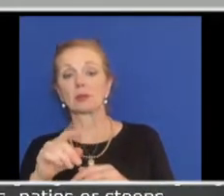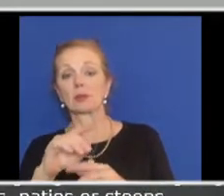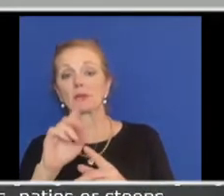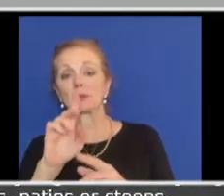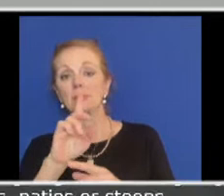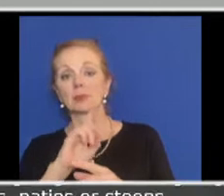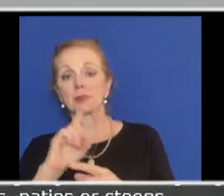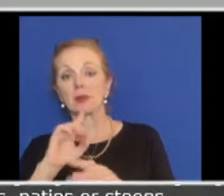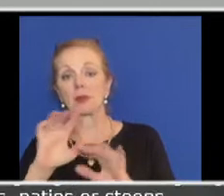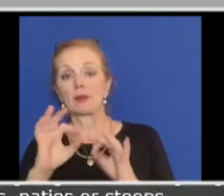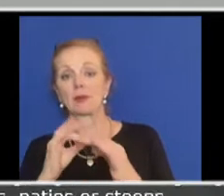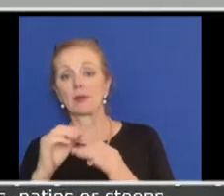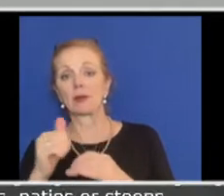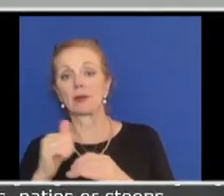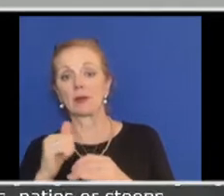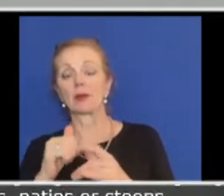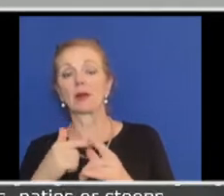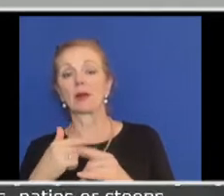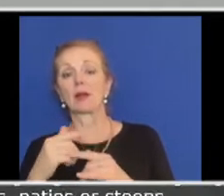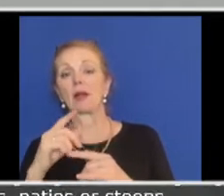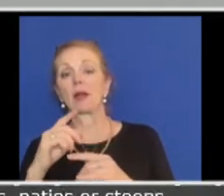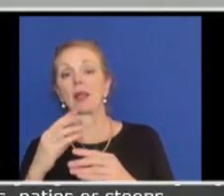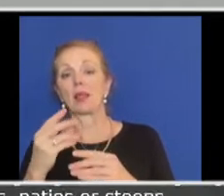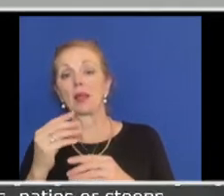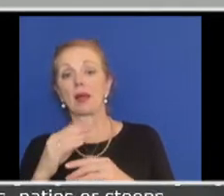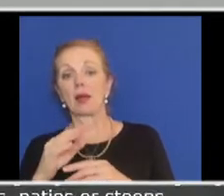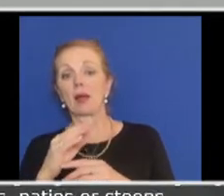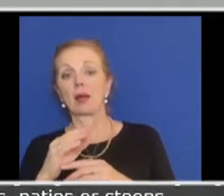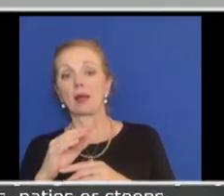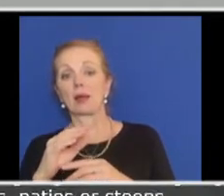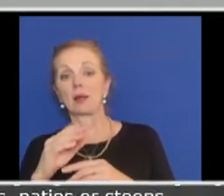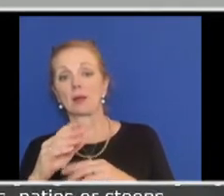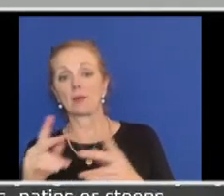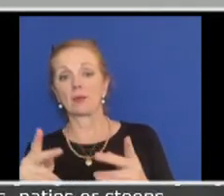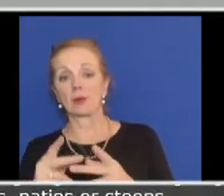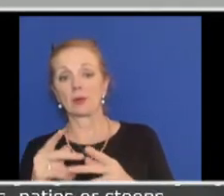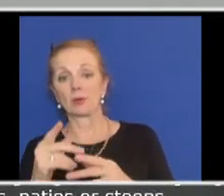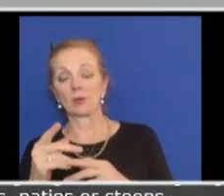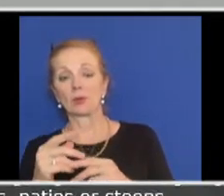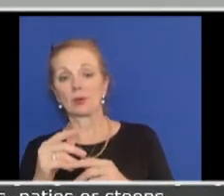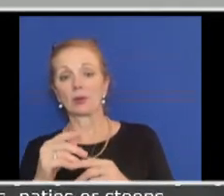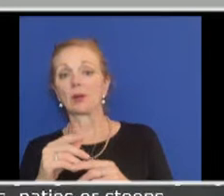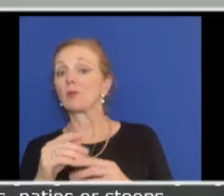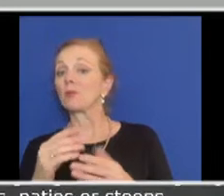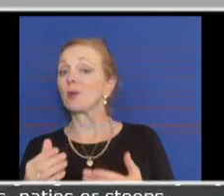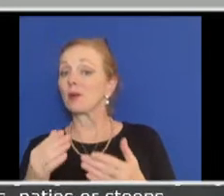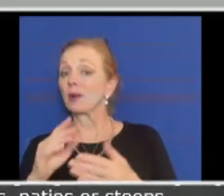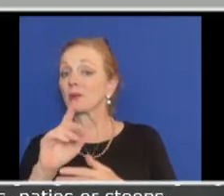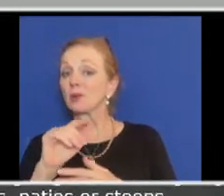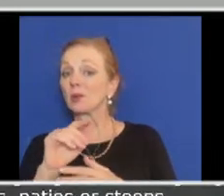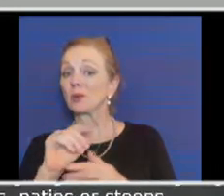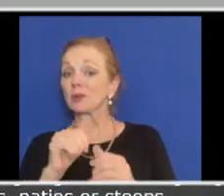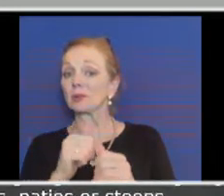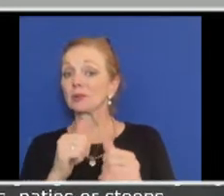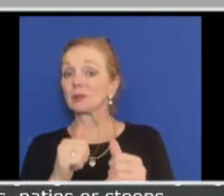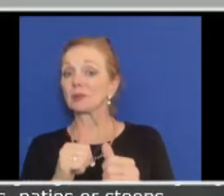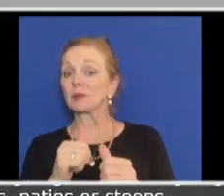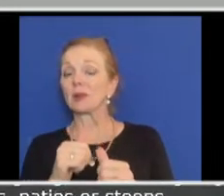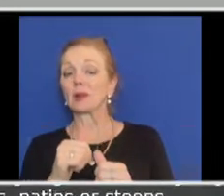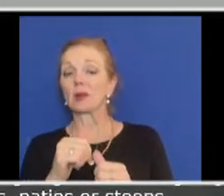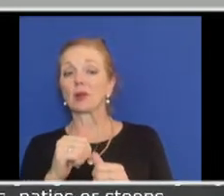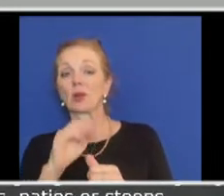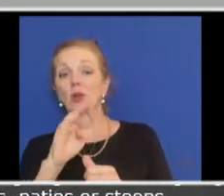detached homes you can see those lots laid out on that site plan in front of you does provide a 20-foot setback measured from back of curb